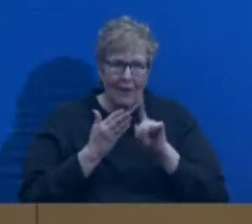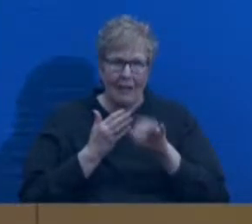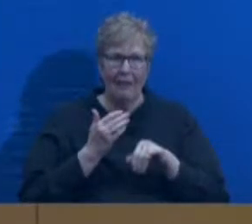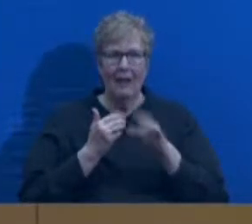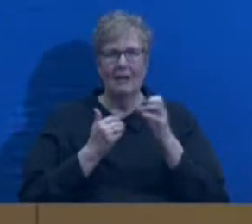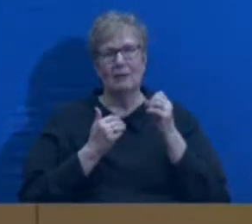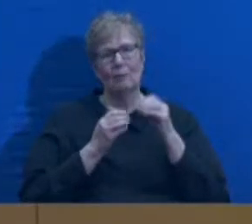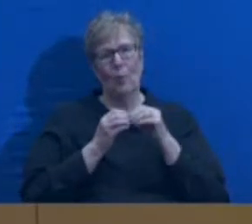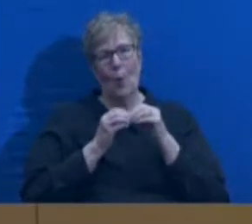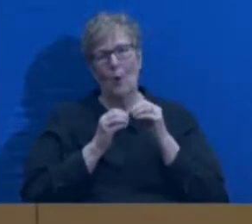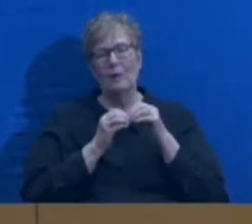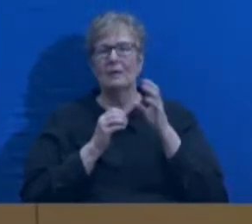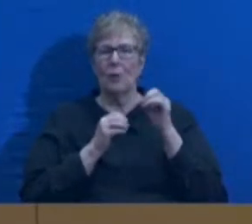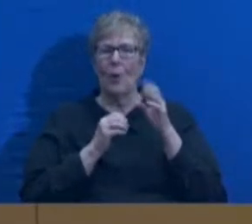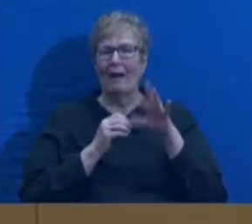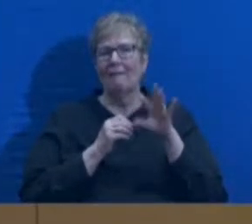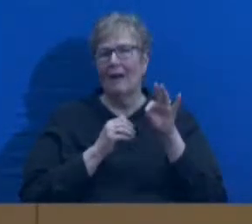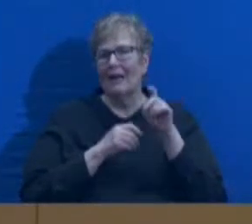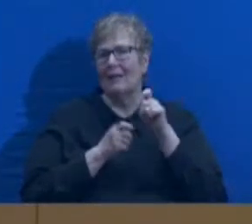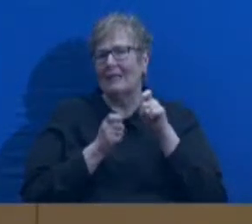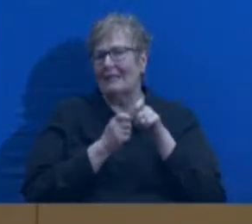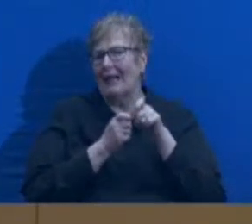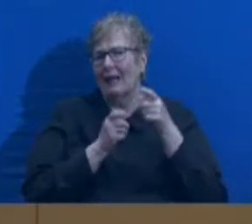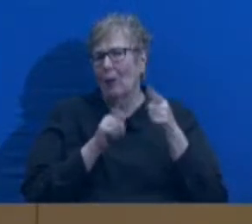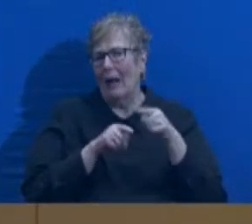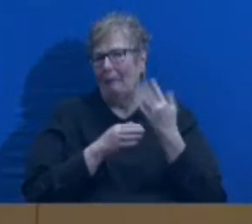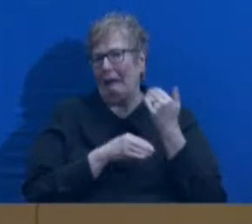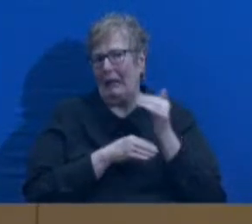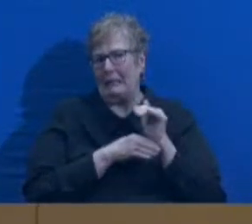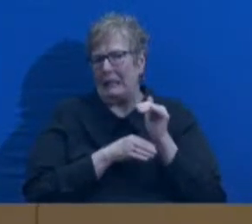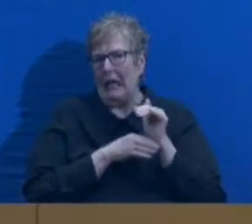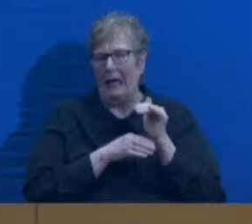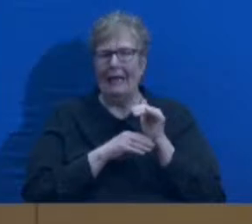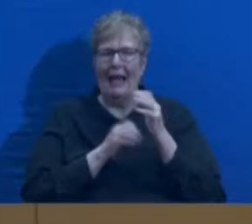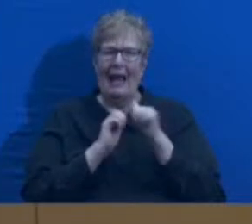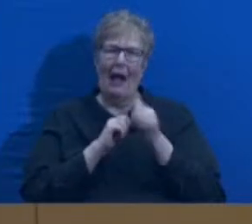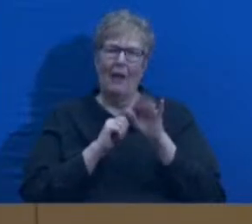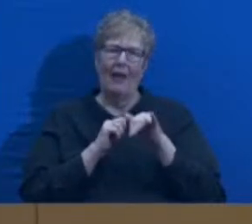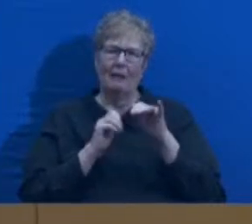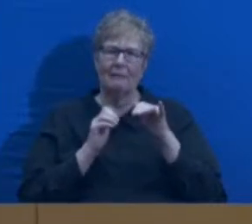that I find out what took place and how the establishment was operating.